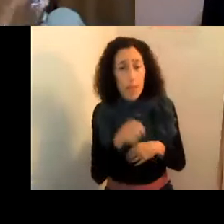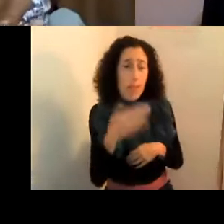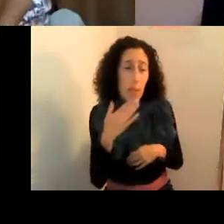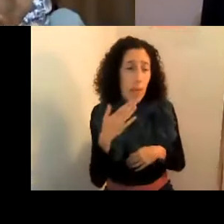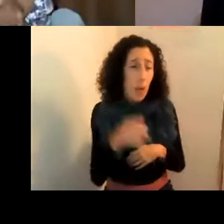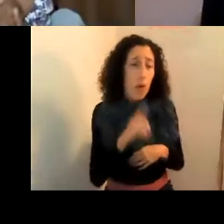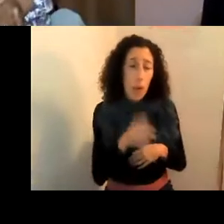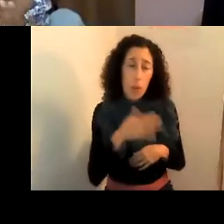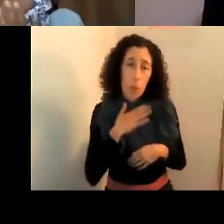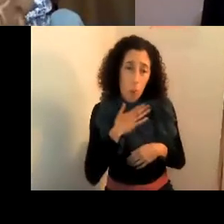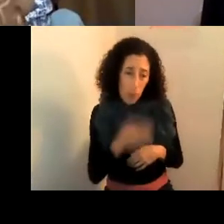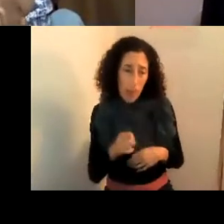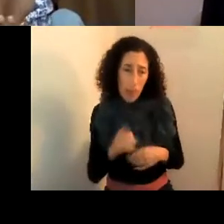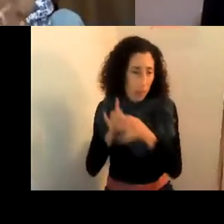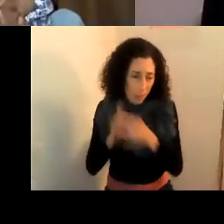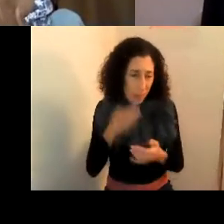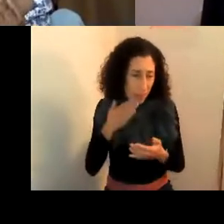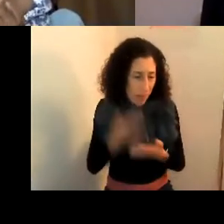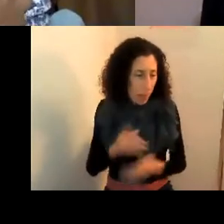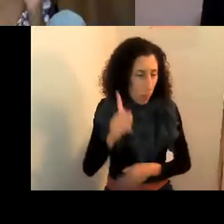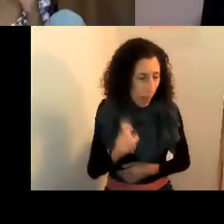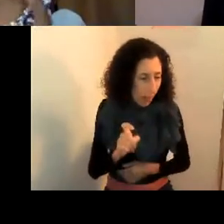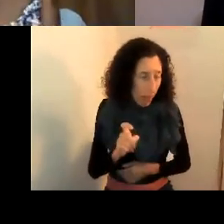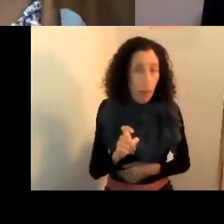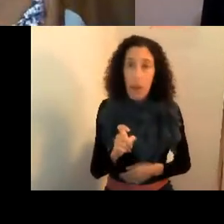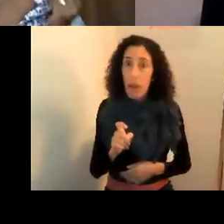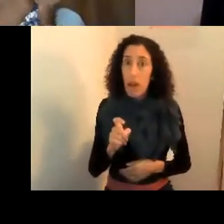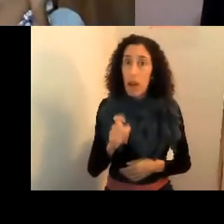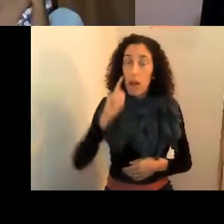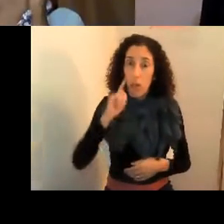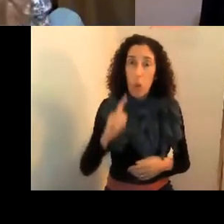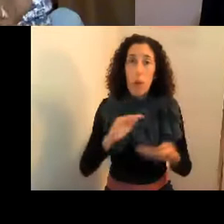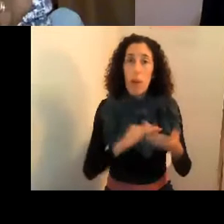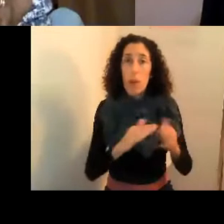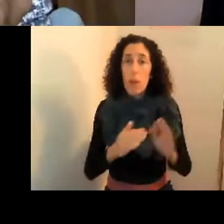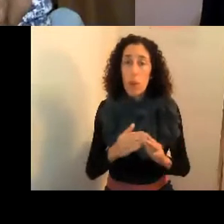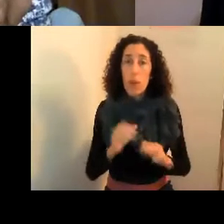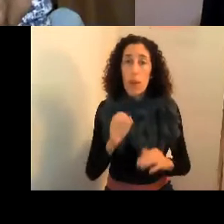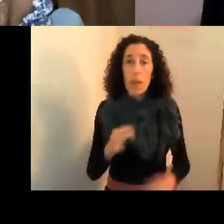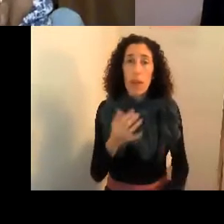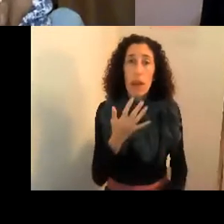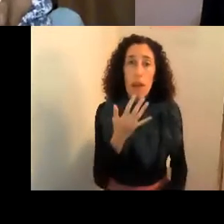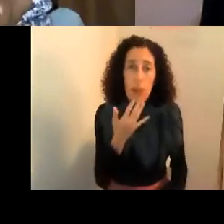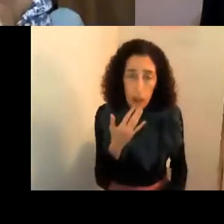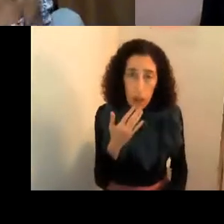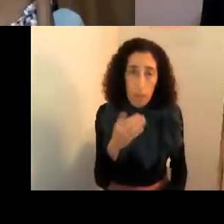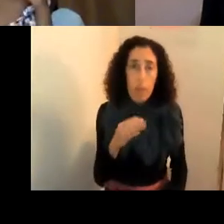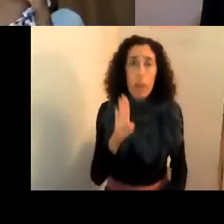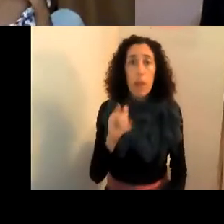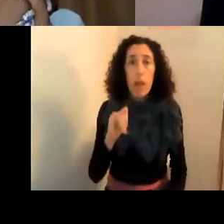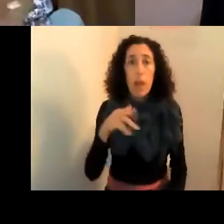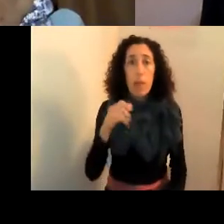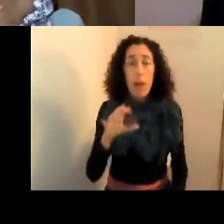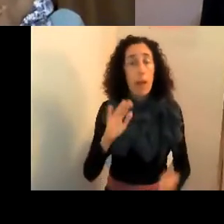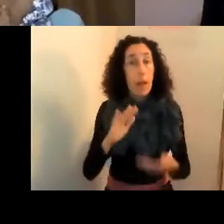is the question for communities of color. It says, are you sure, sweetheart, that you want to be well? Just so